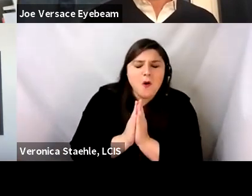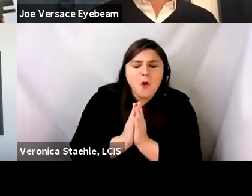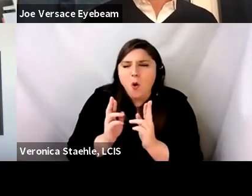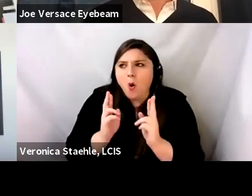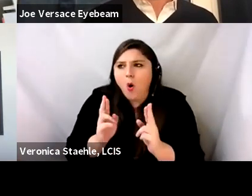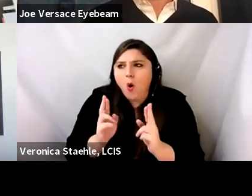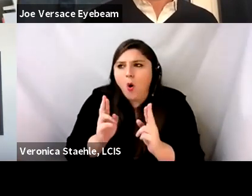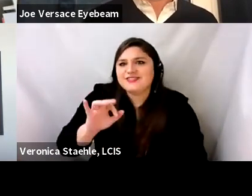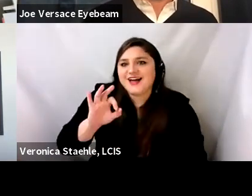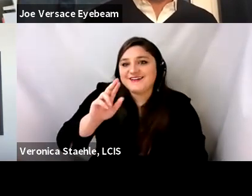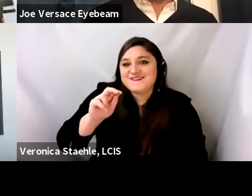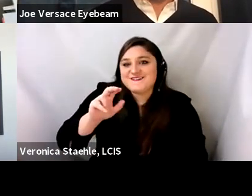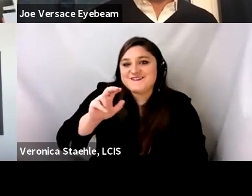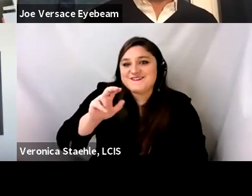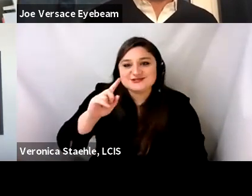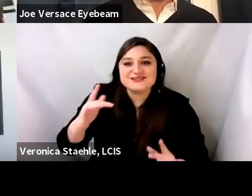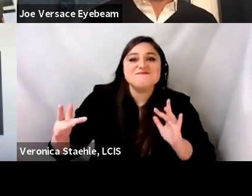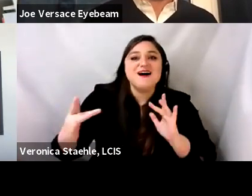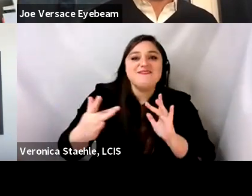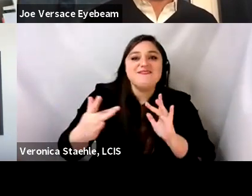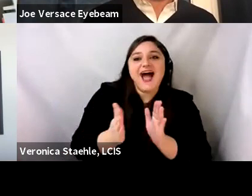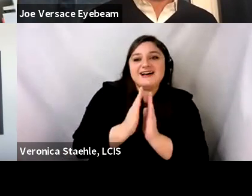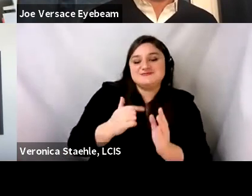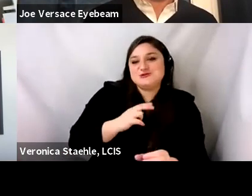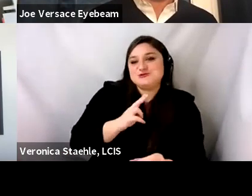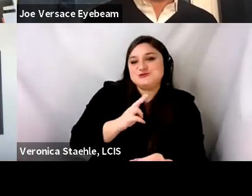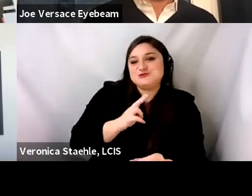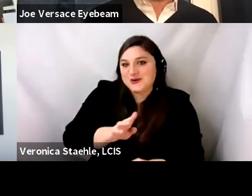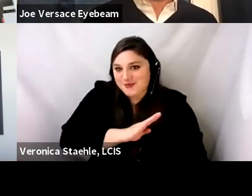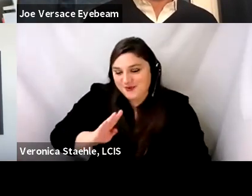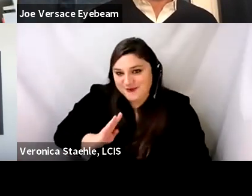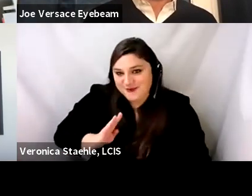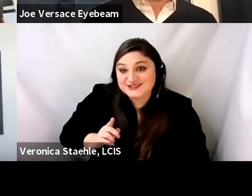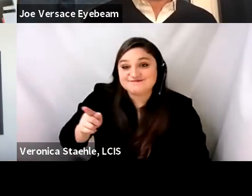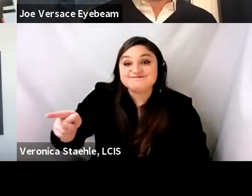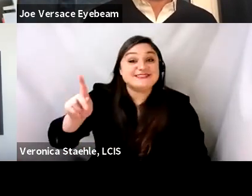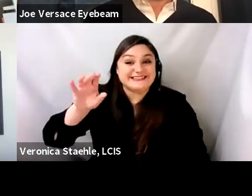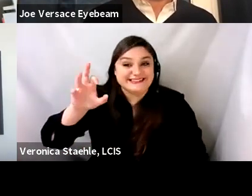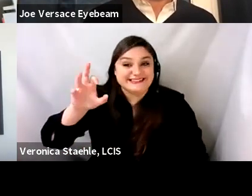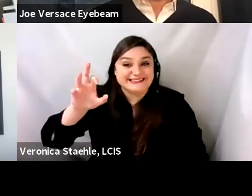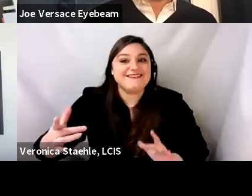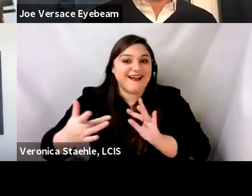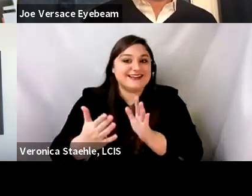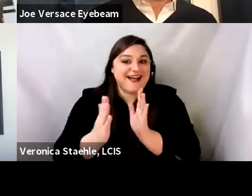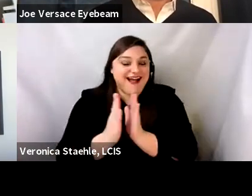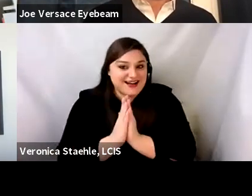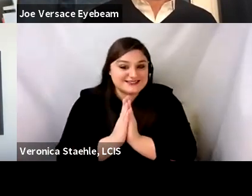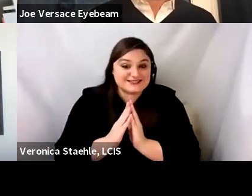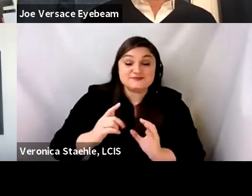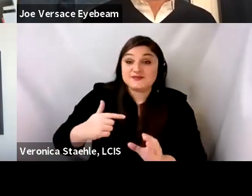that I was hoping they would to be asked to join, and I did. And I am sort